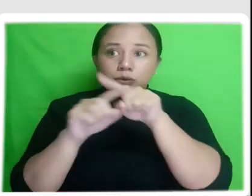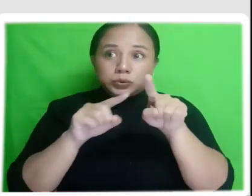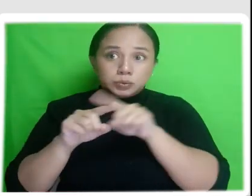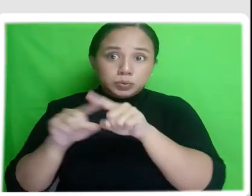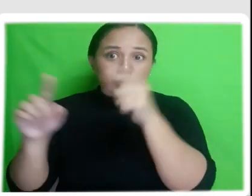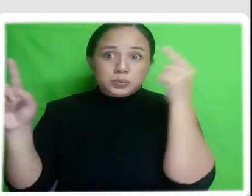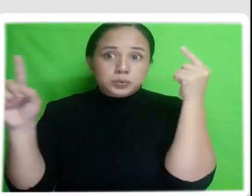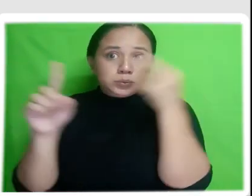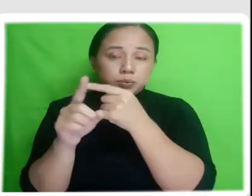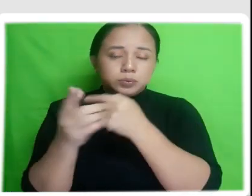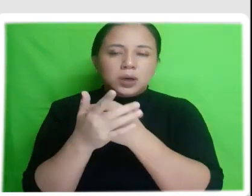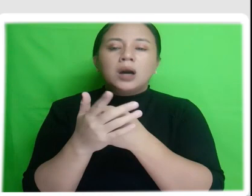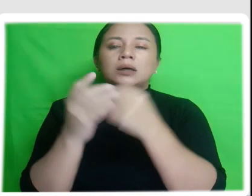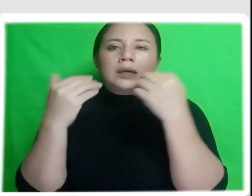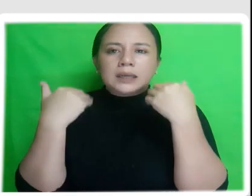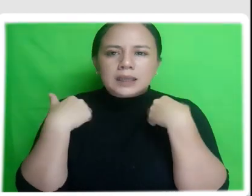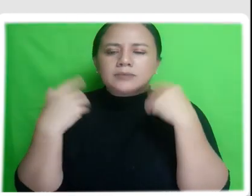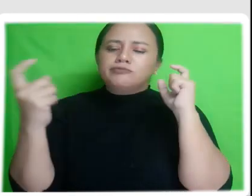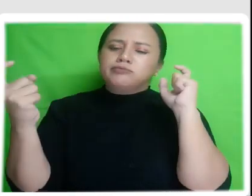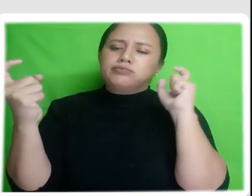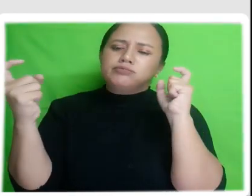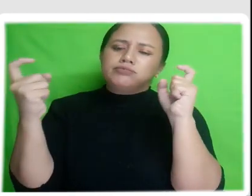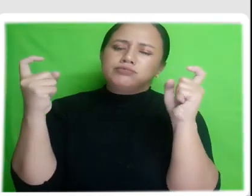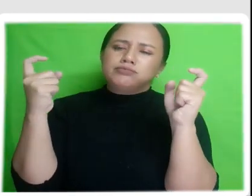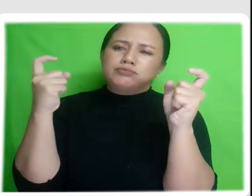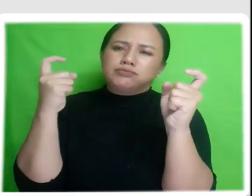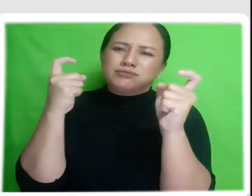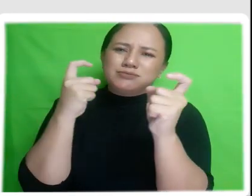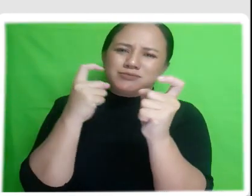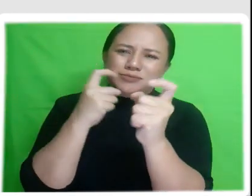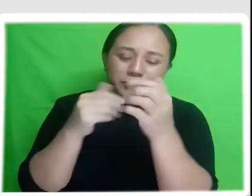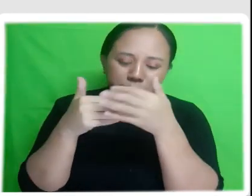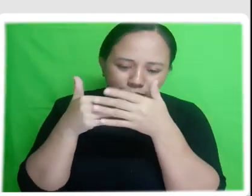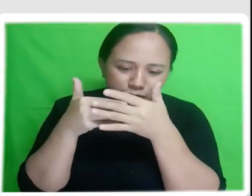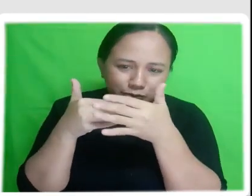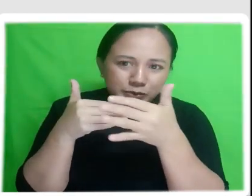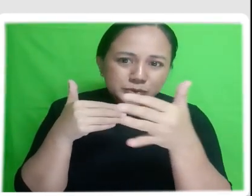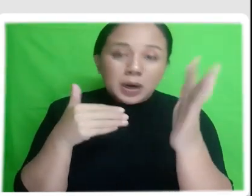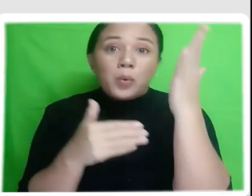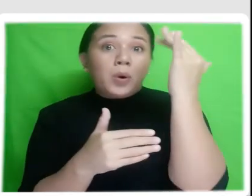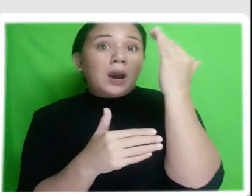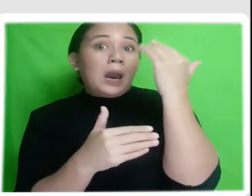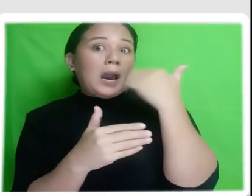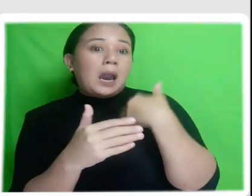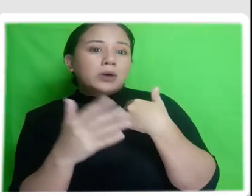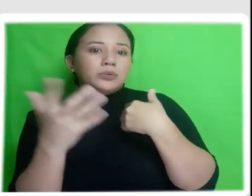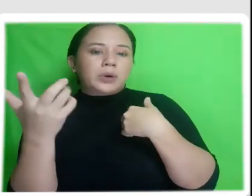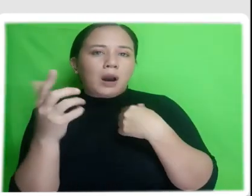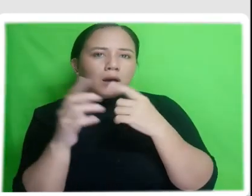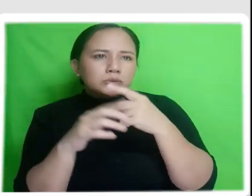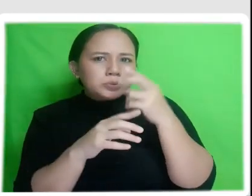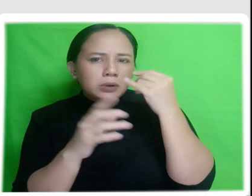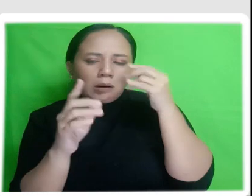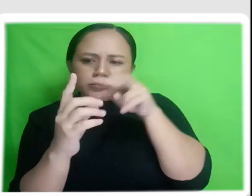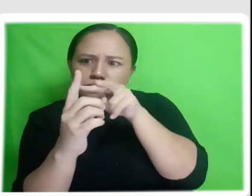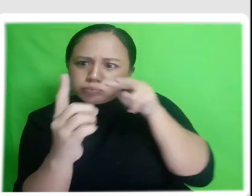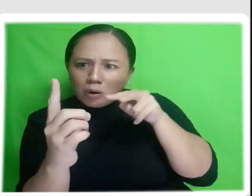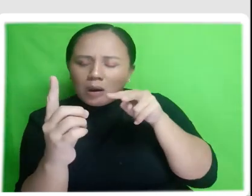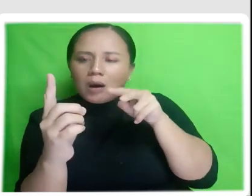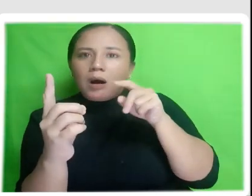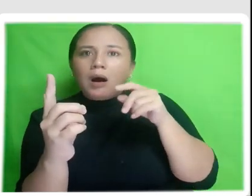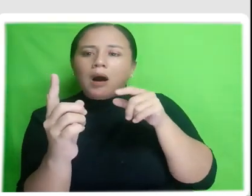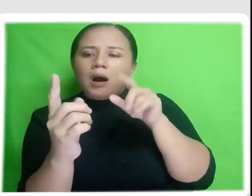undergo changes over time because new insights come from our life experiences.